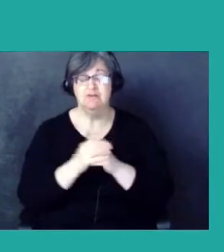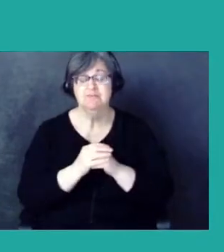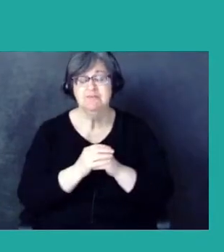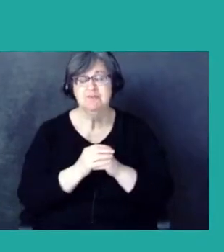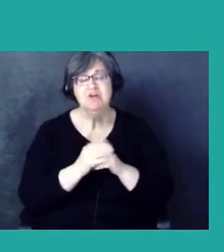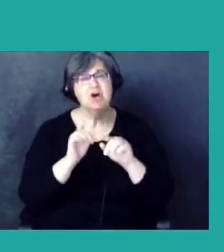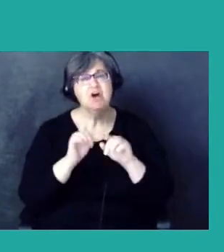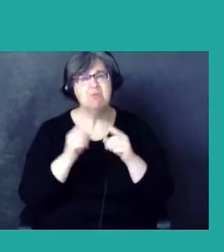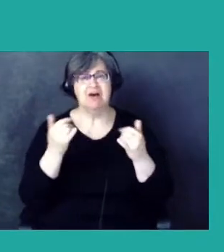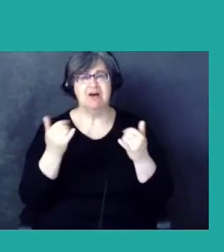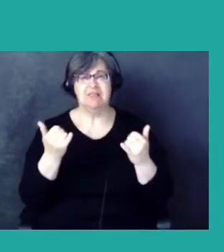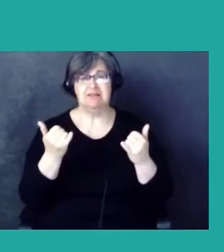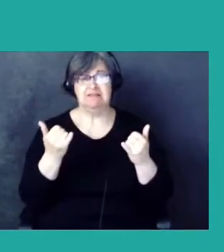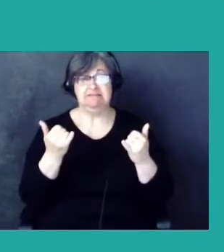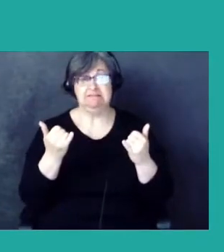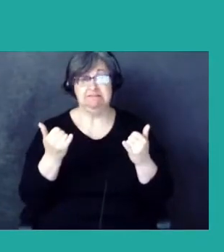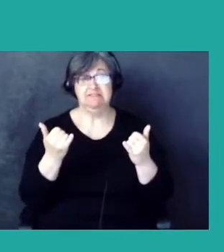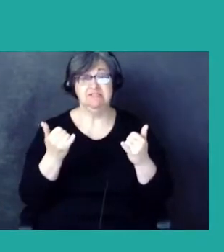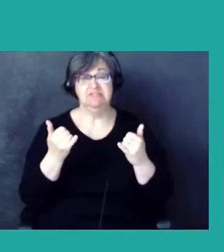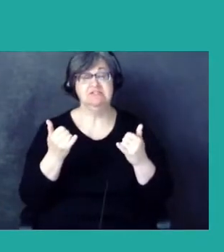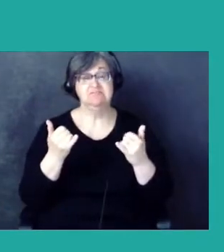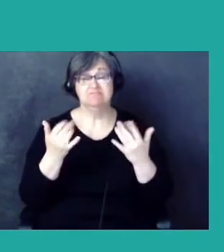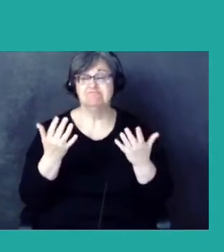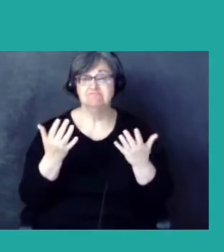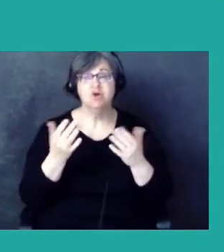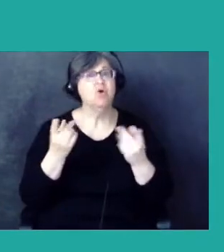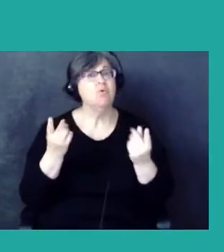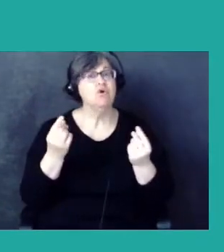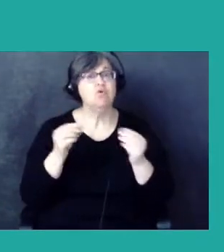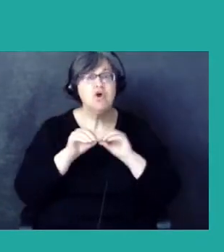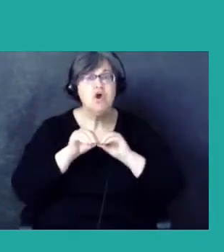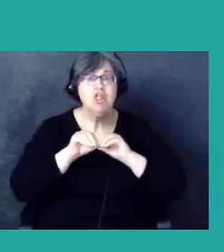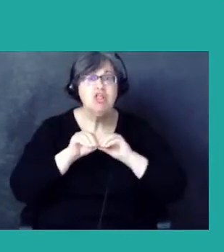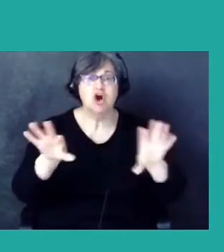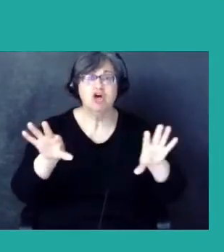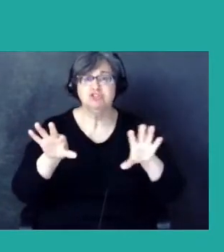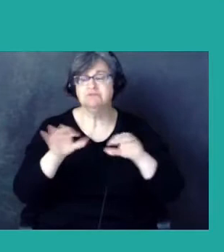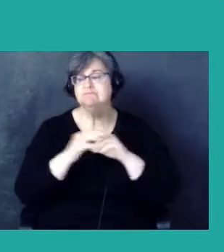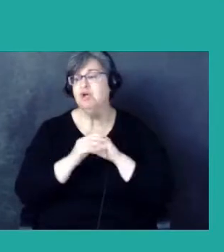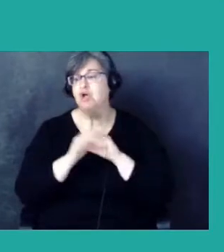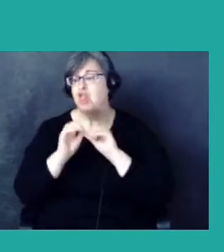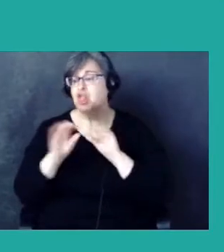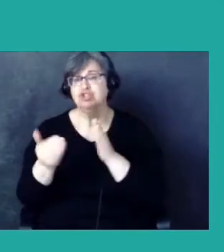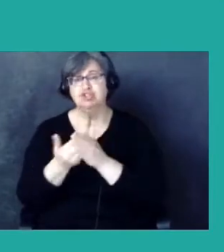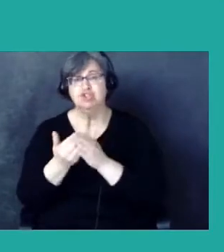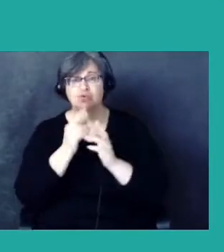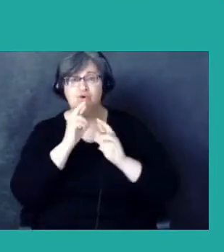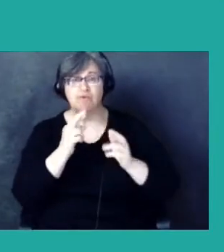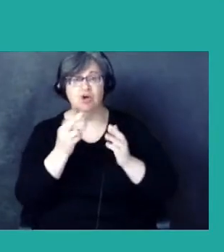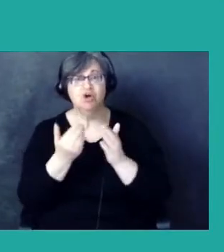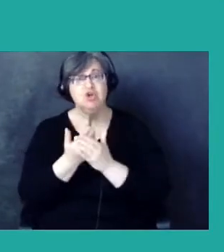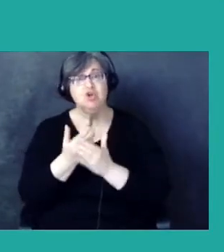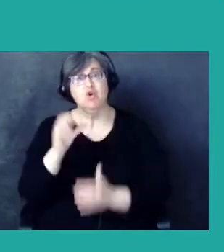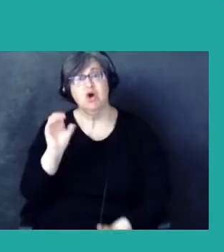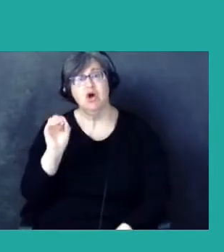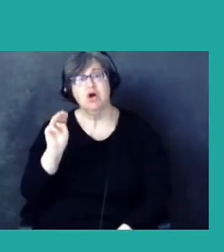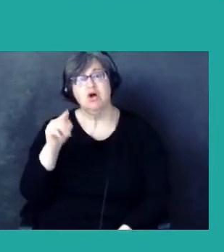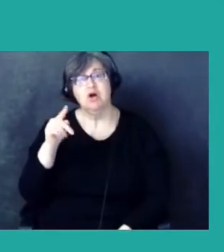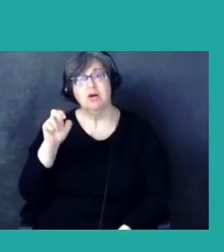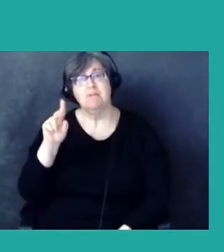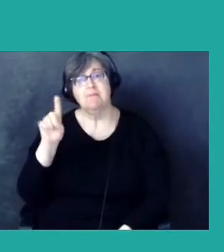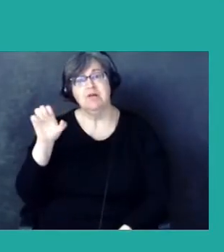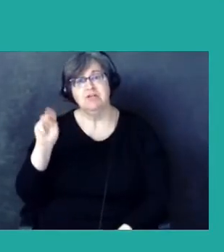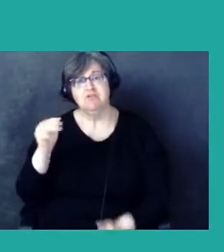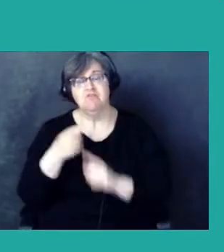This event is also a launch event, a launch of a new report, a new compendium by the High-Level